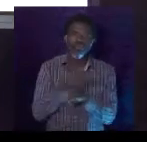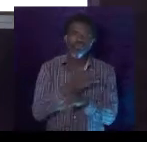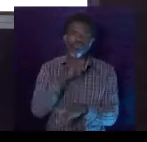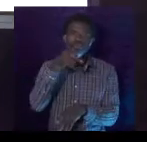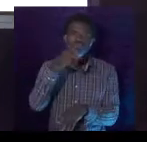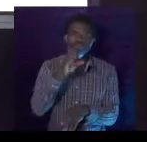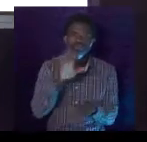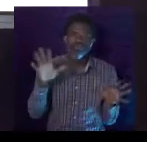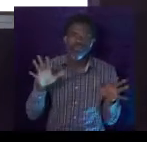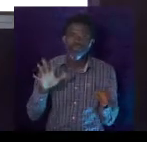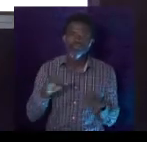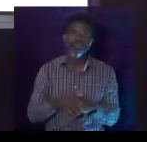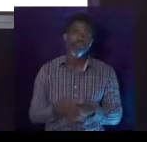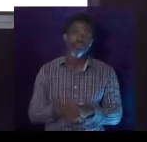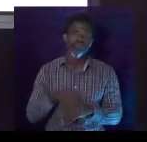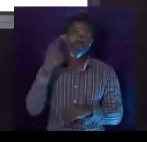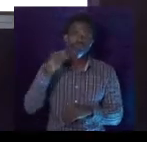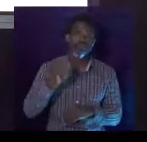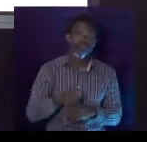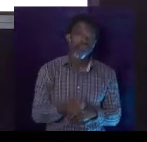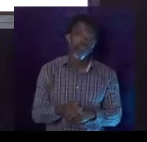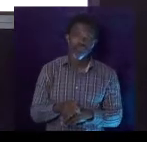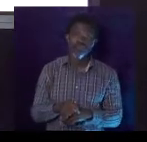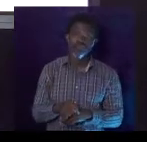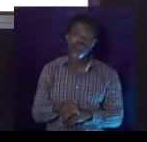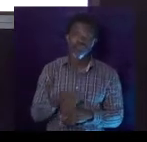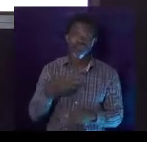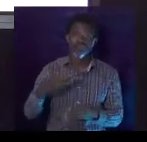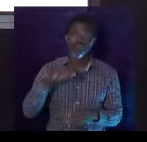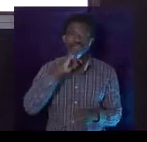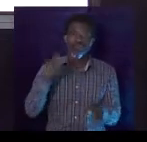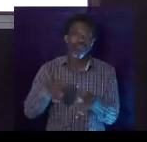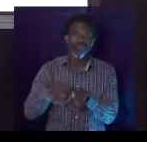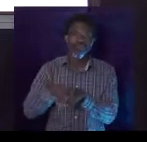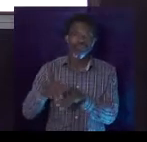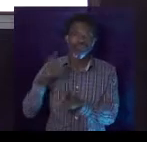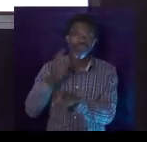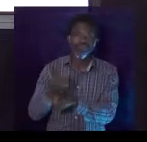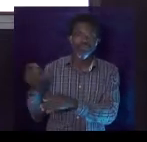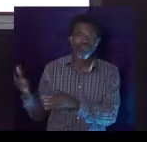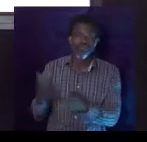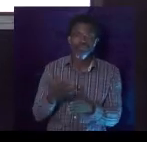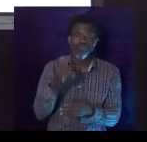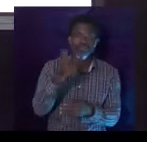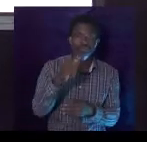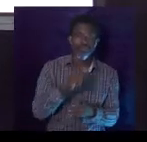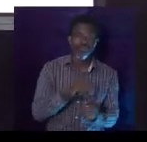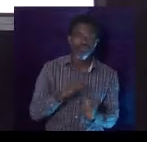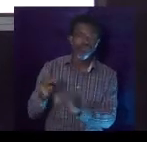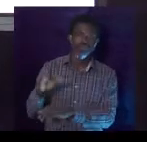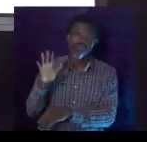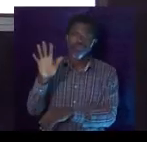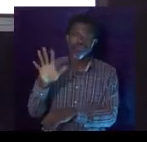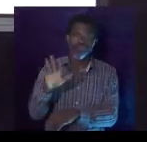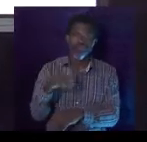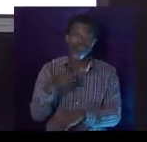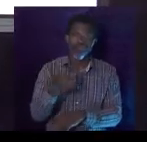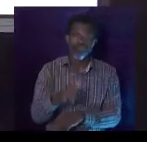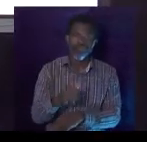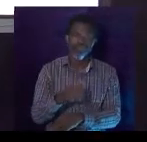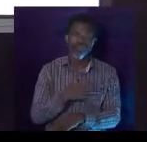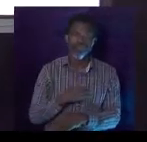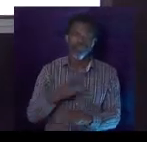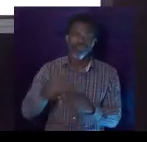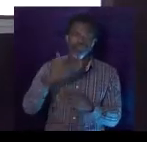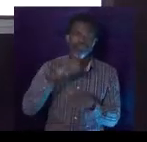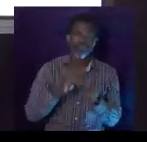105 times 105. Now, can you do that? Well, the principle is still the same. Just bring the 10 and leave the 5. 10 and the